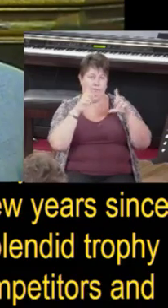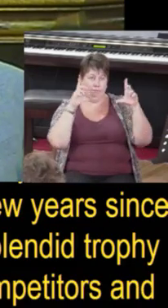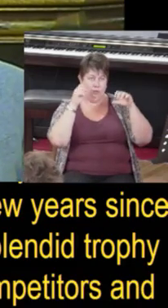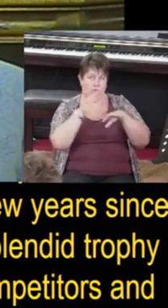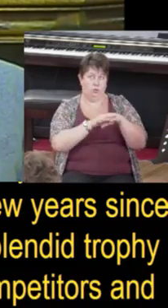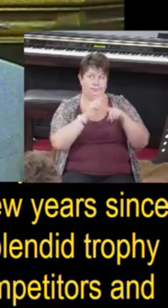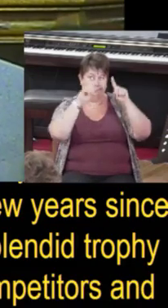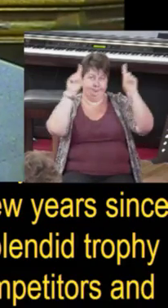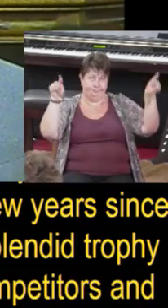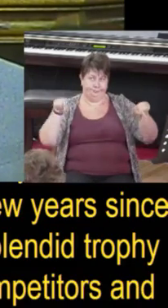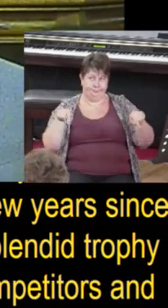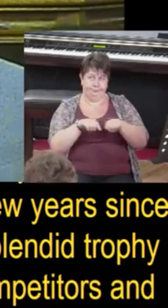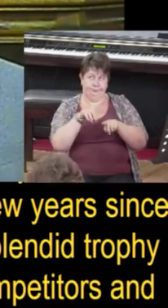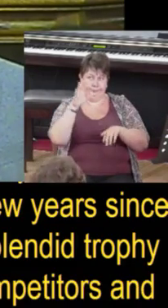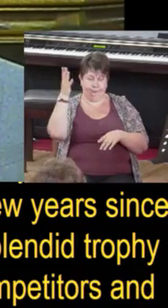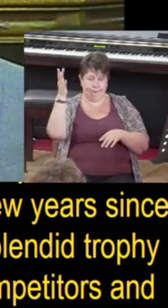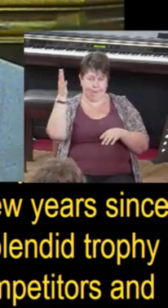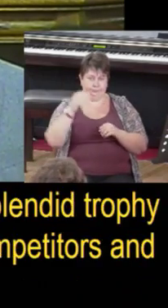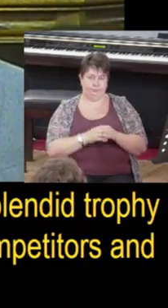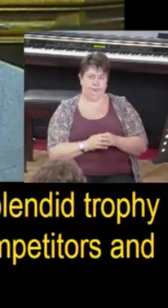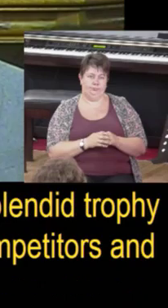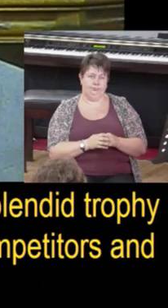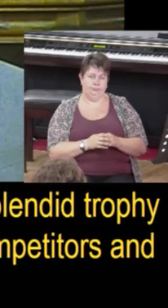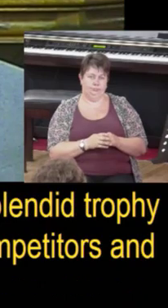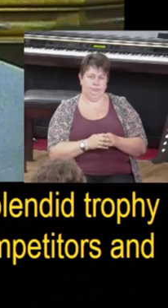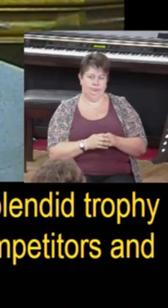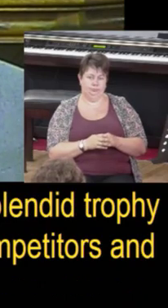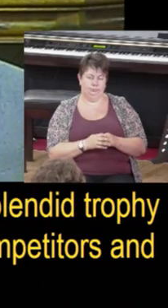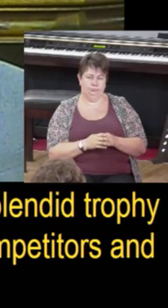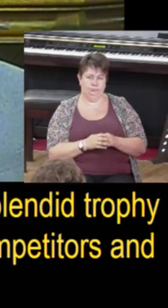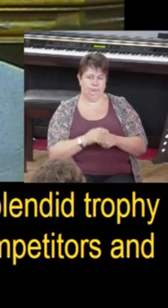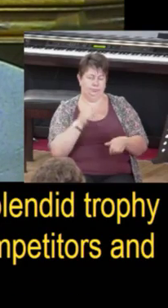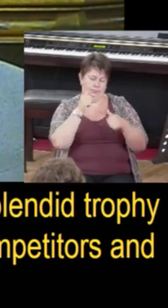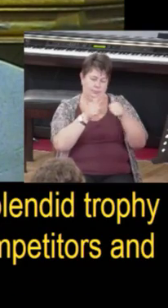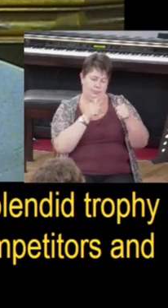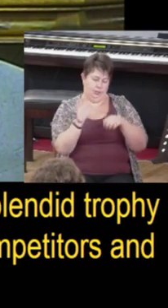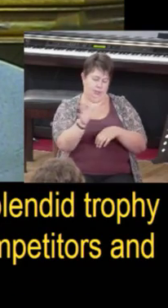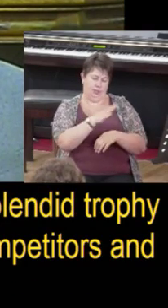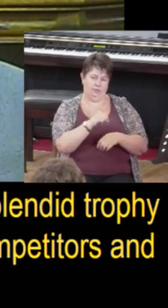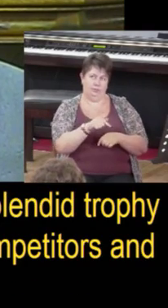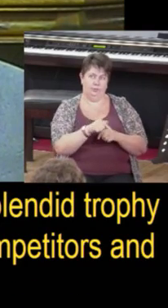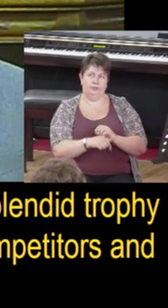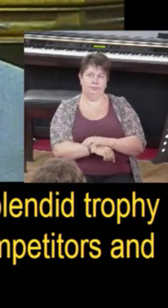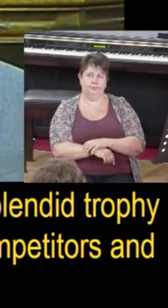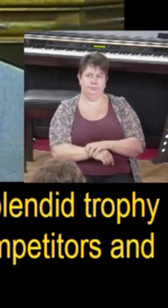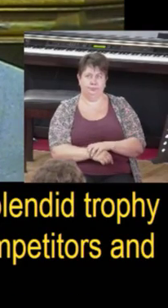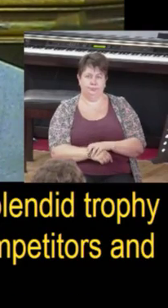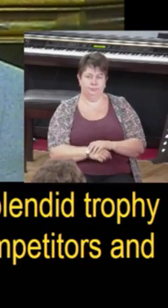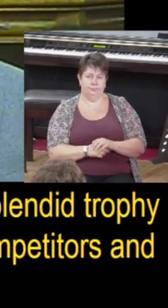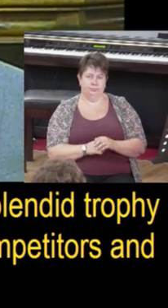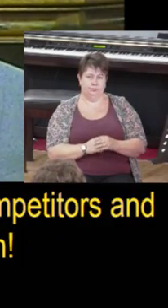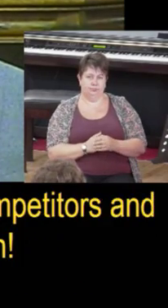on the screens that I've just spotted of the winning team. Well done to all concerned.